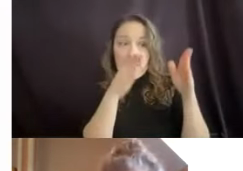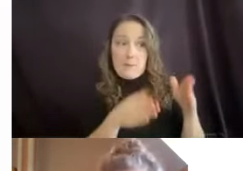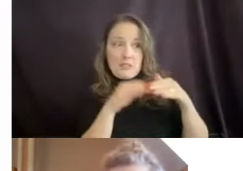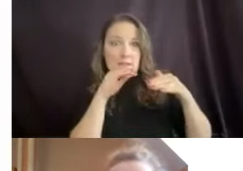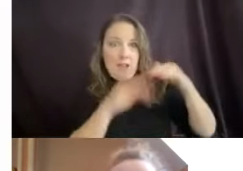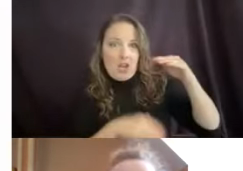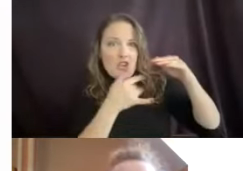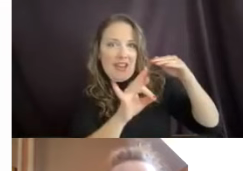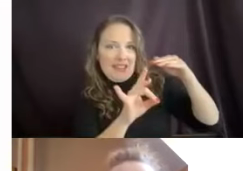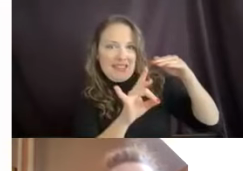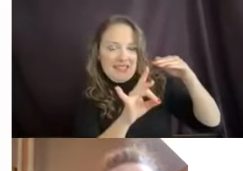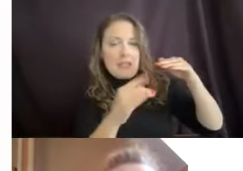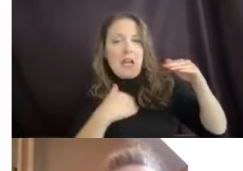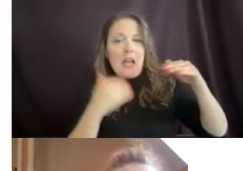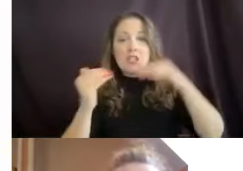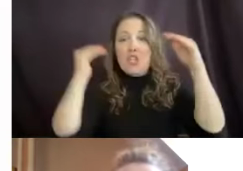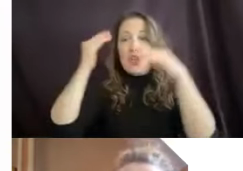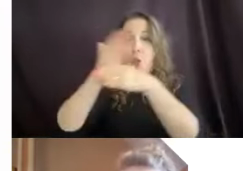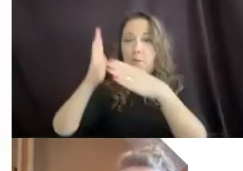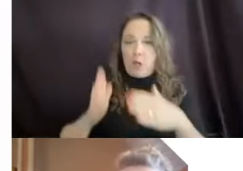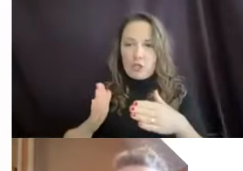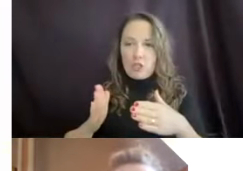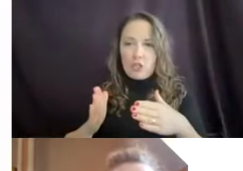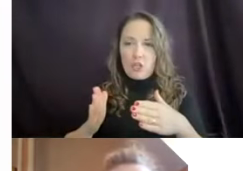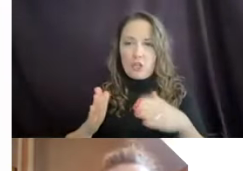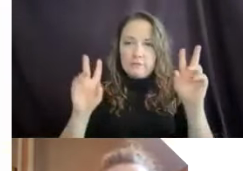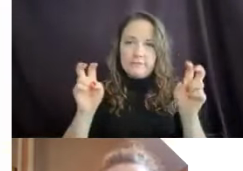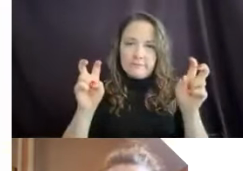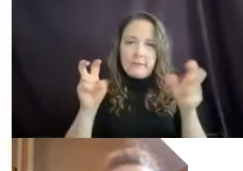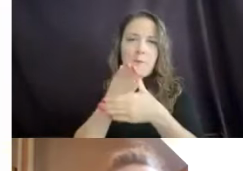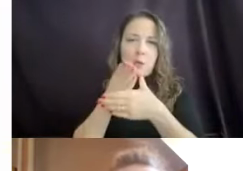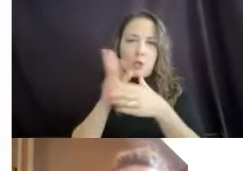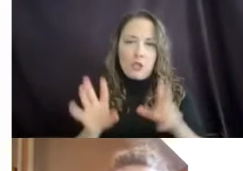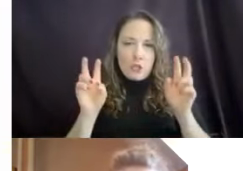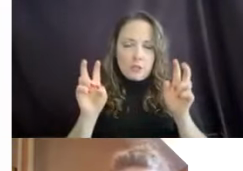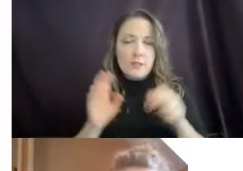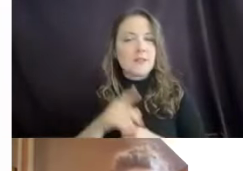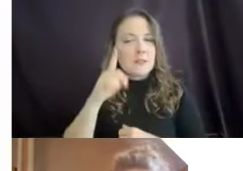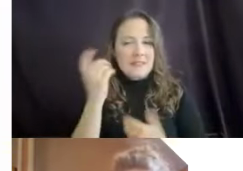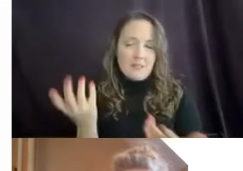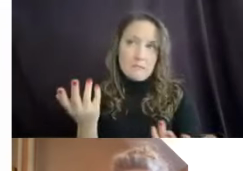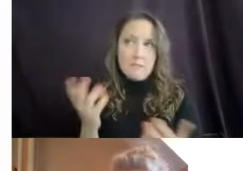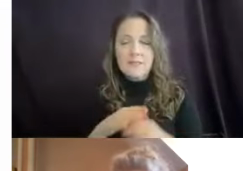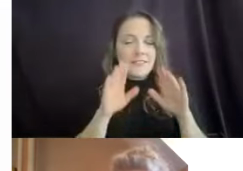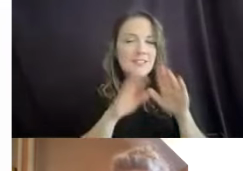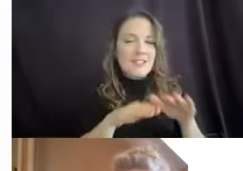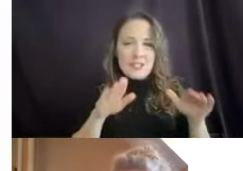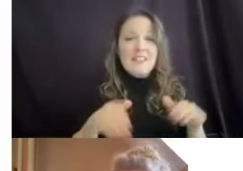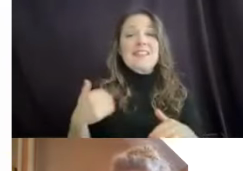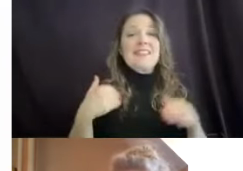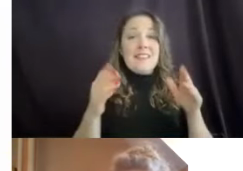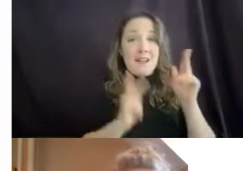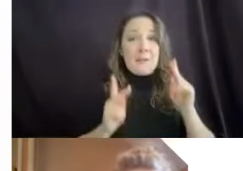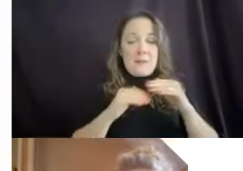adult partner. I say partner in air quotes because you can't, I mean, children, young people